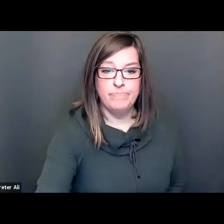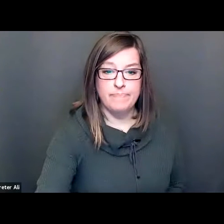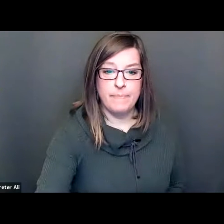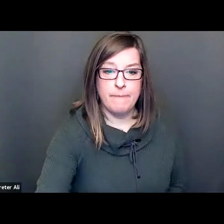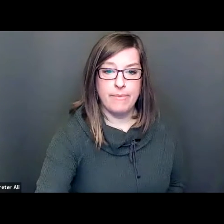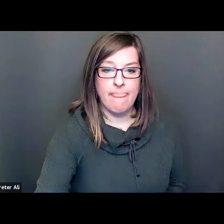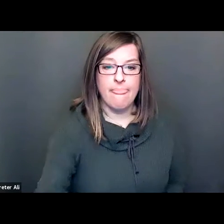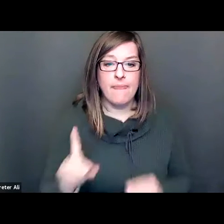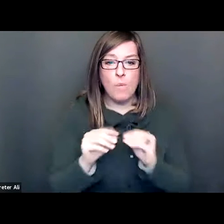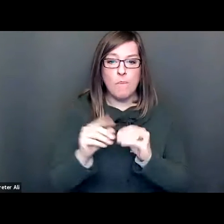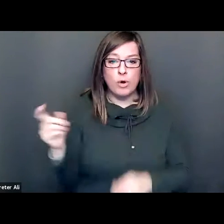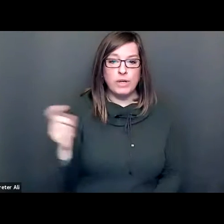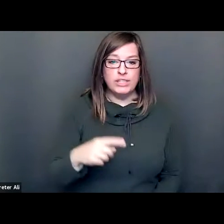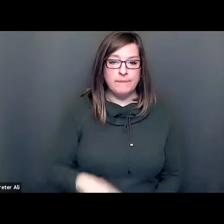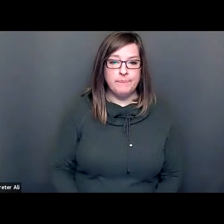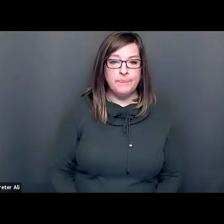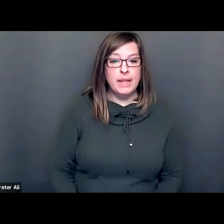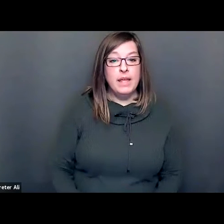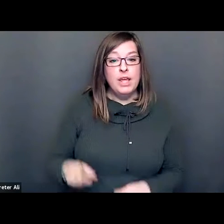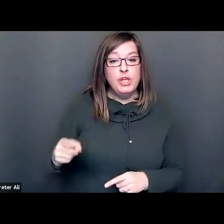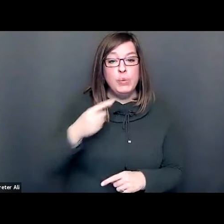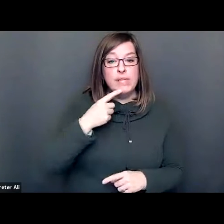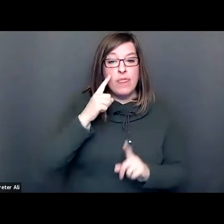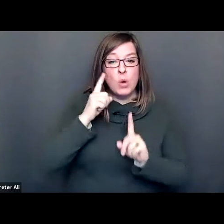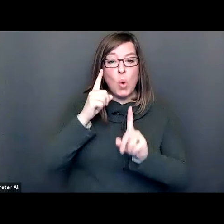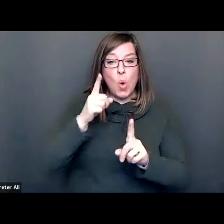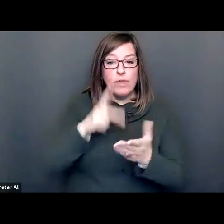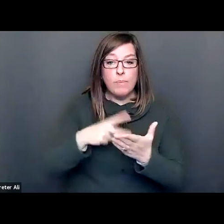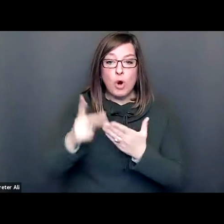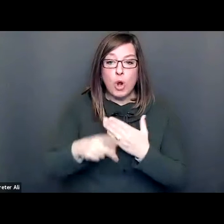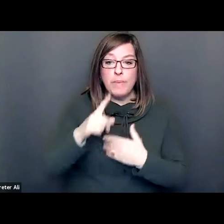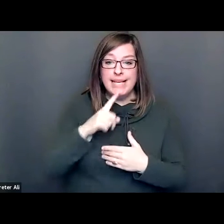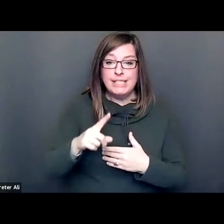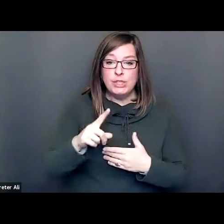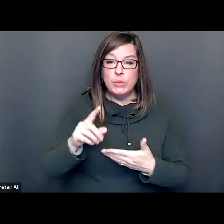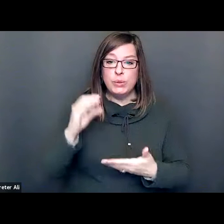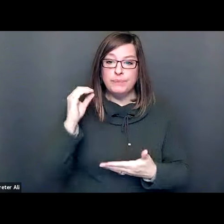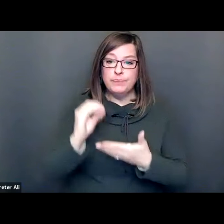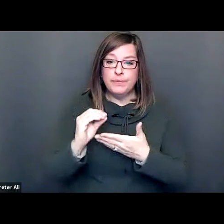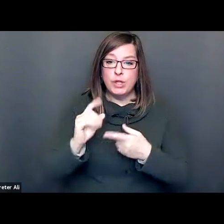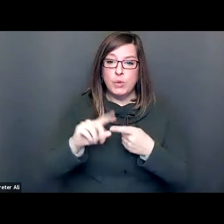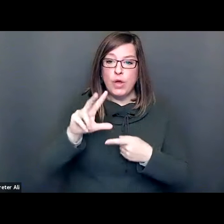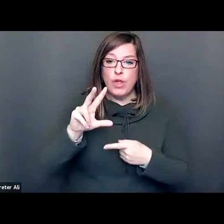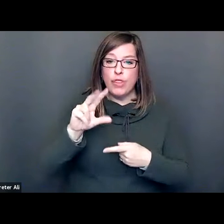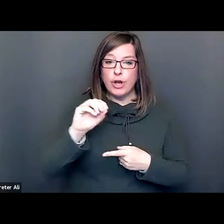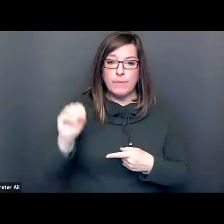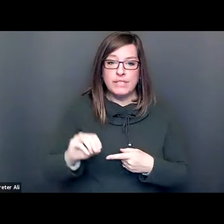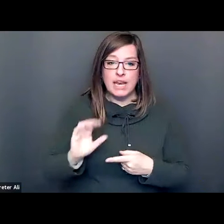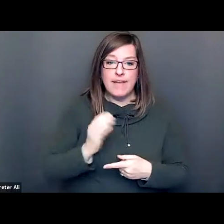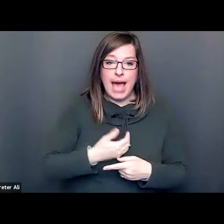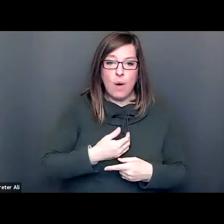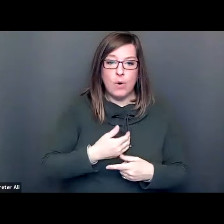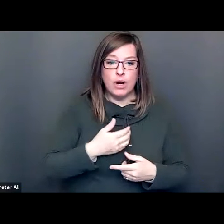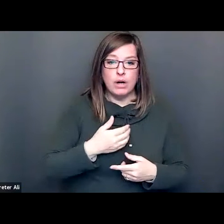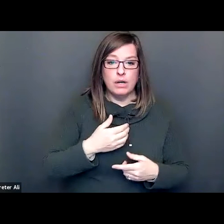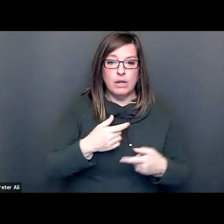So one more question just coming in here. You said that the goal of the program was to zero out the 30% of our power that's fossil fuel,